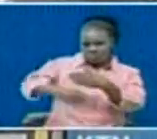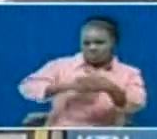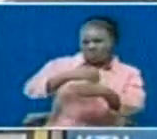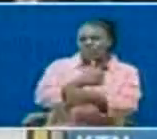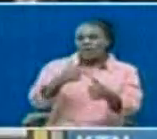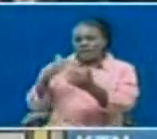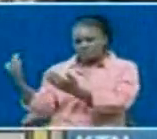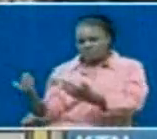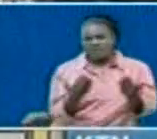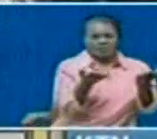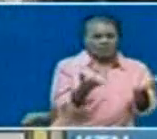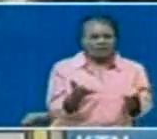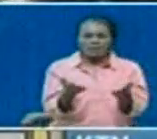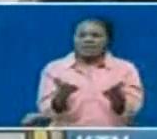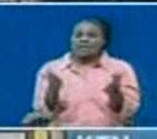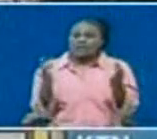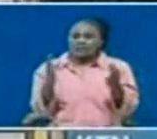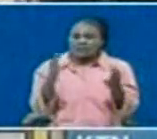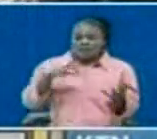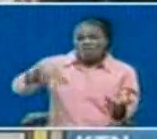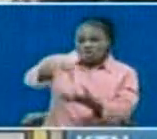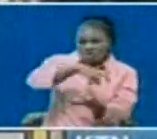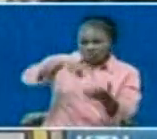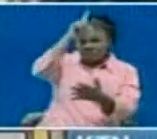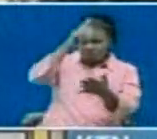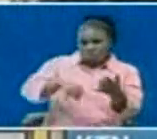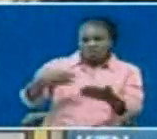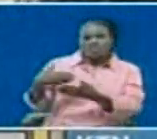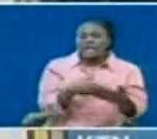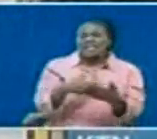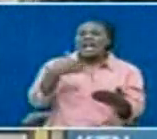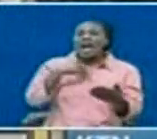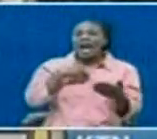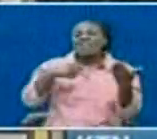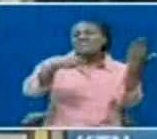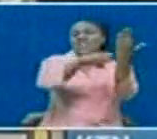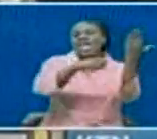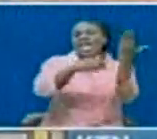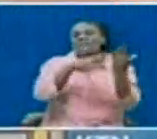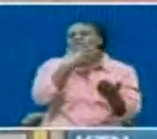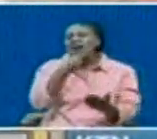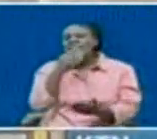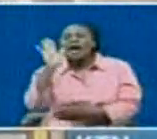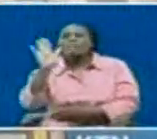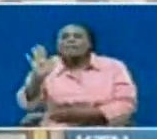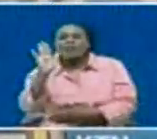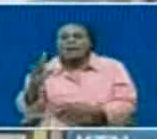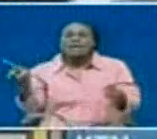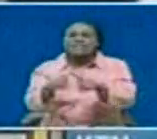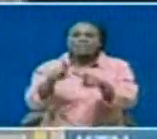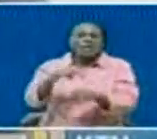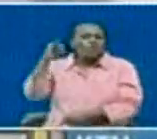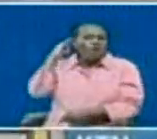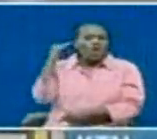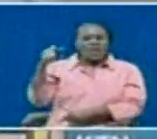ndio akaletwa hapa. What was more puzzling though is that the child bore an identification tag that had the name of the alleged father and his mobile